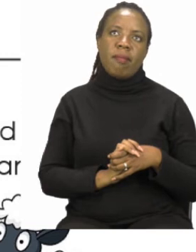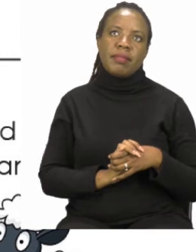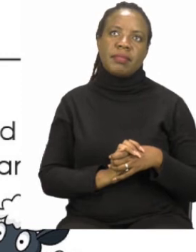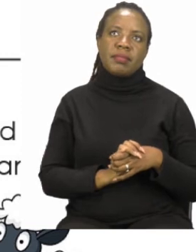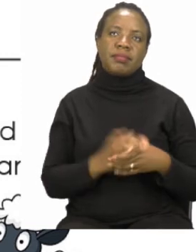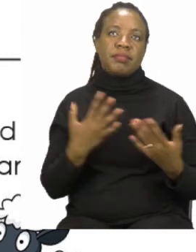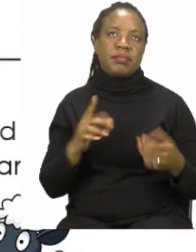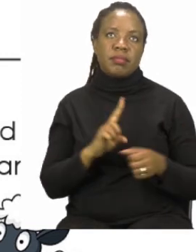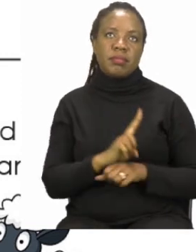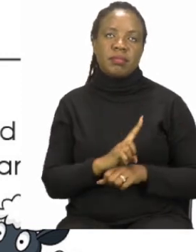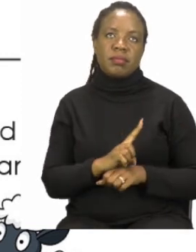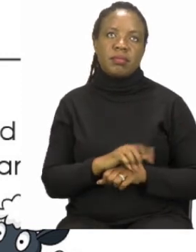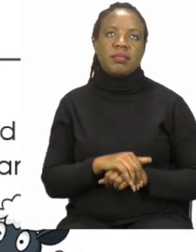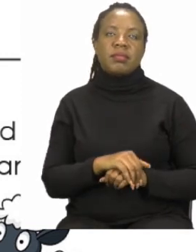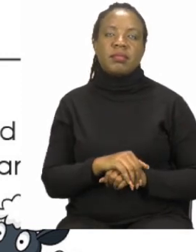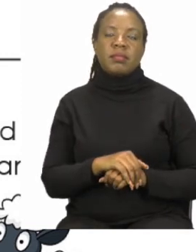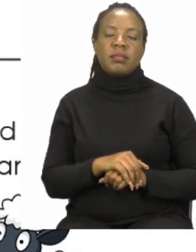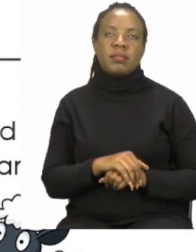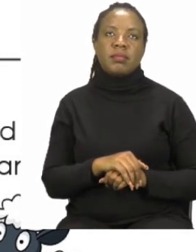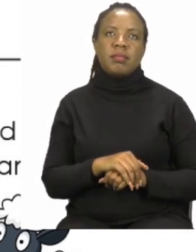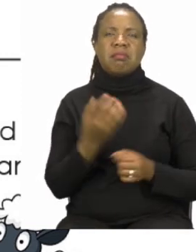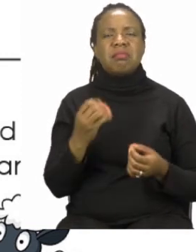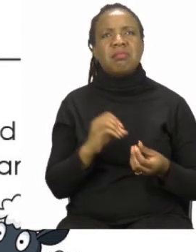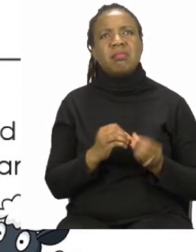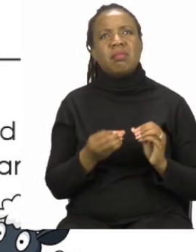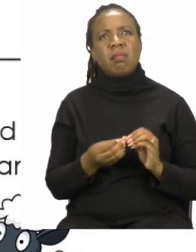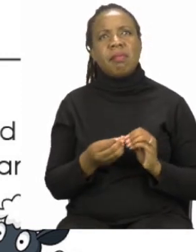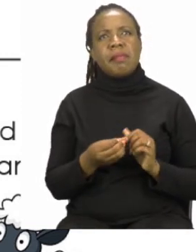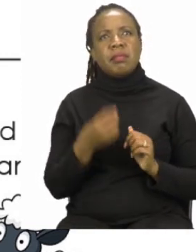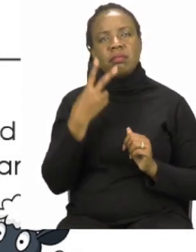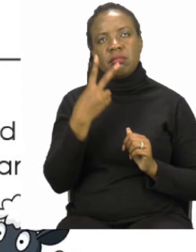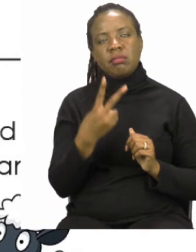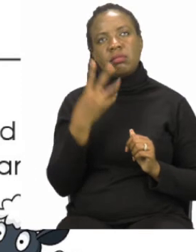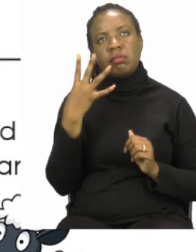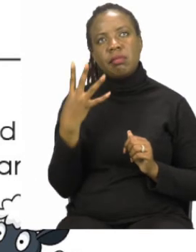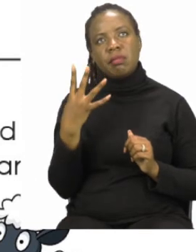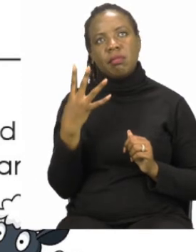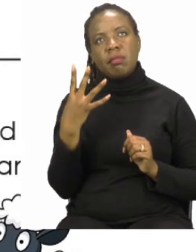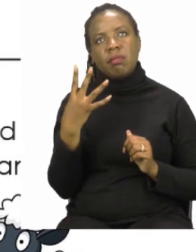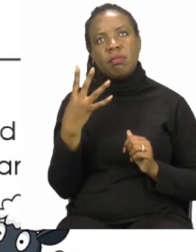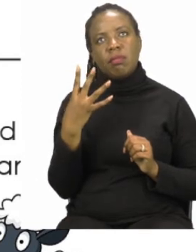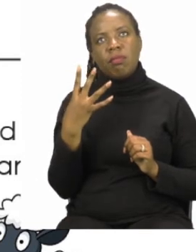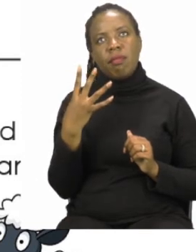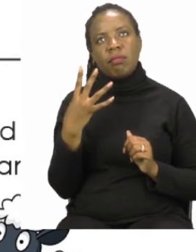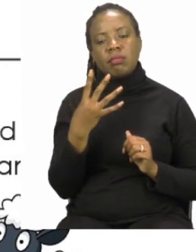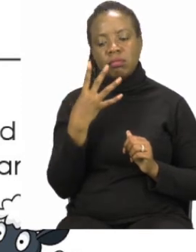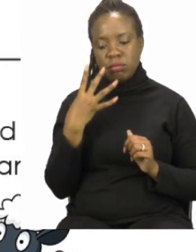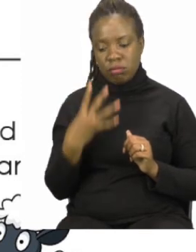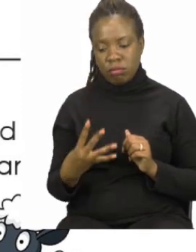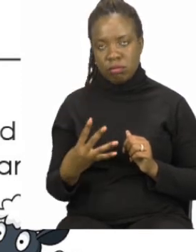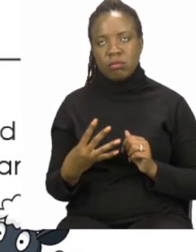important numbers. So, the numbers that we have been given are 24 and